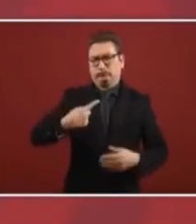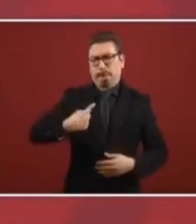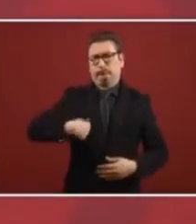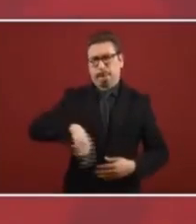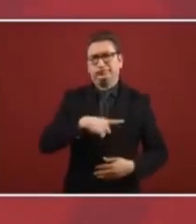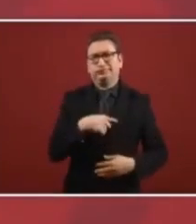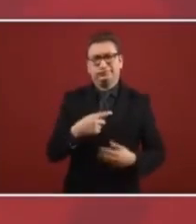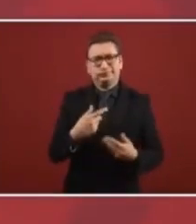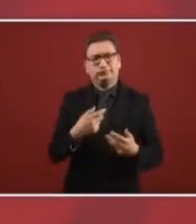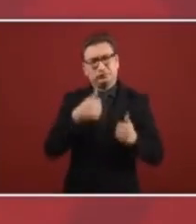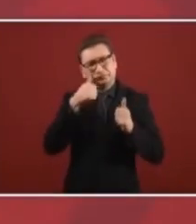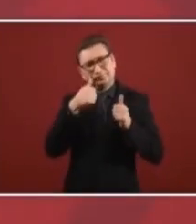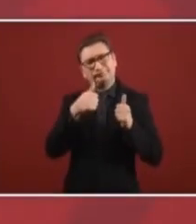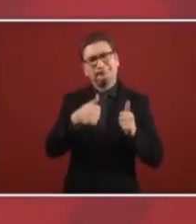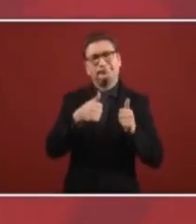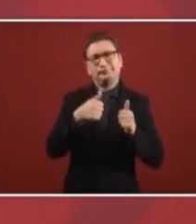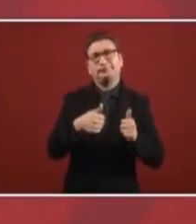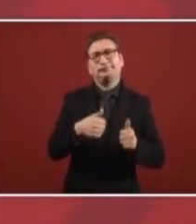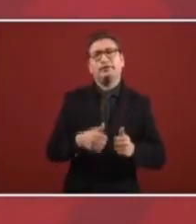estamos